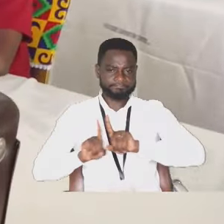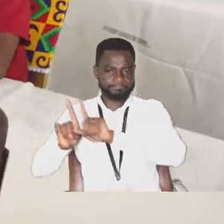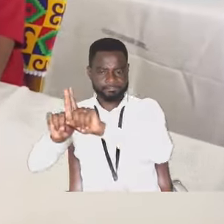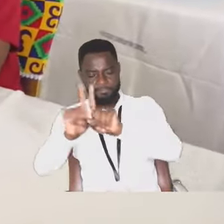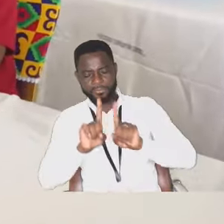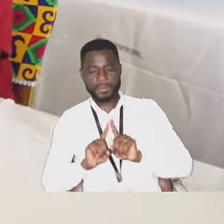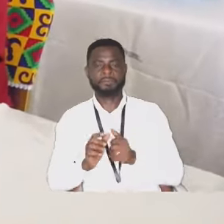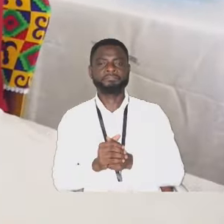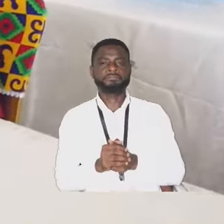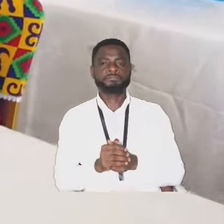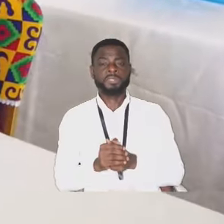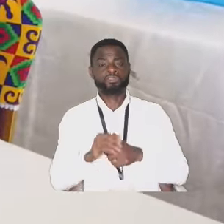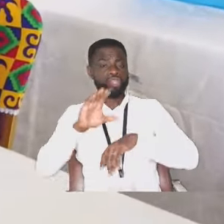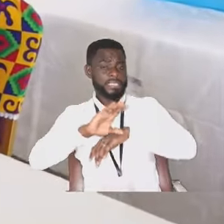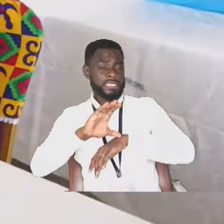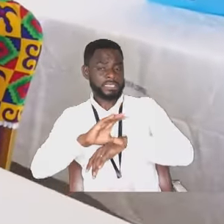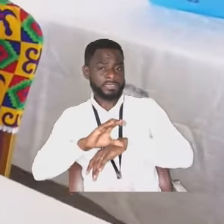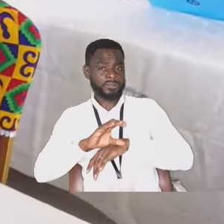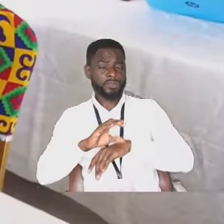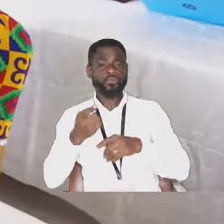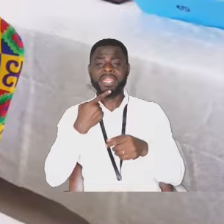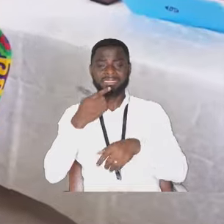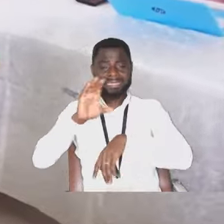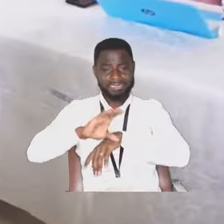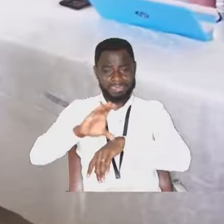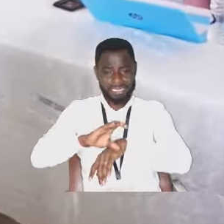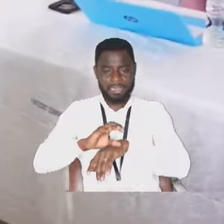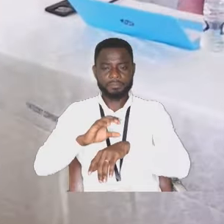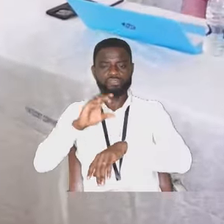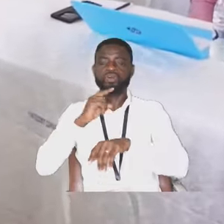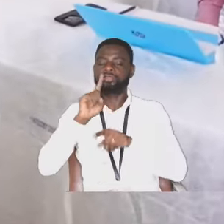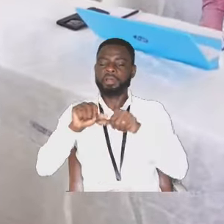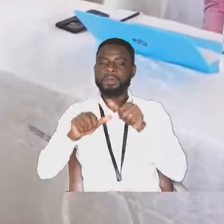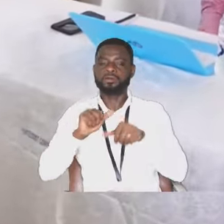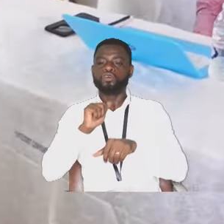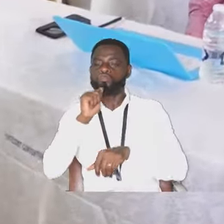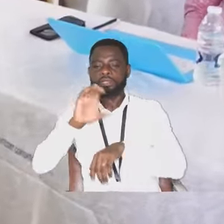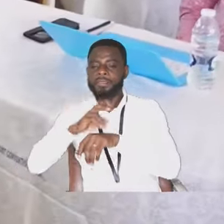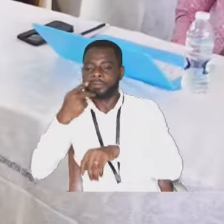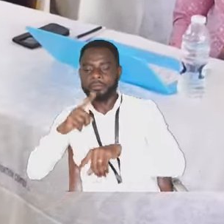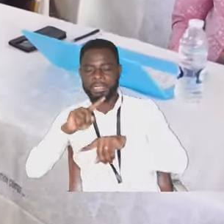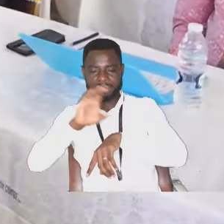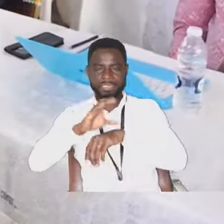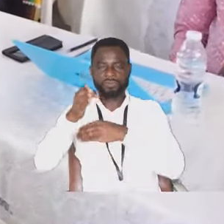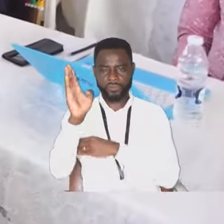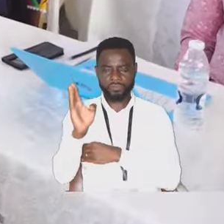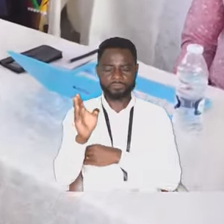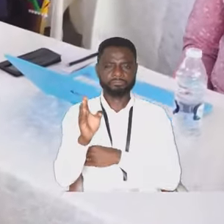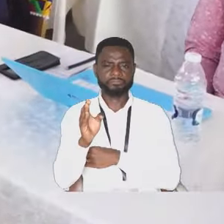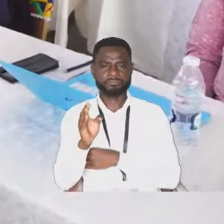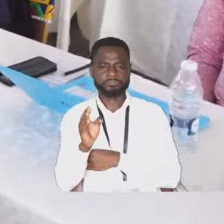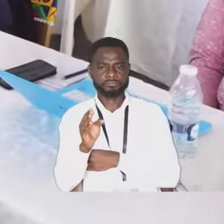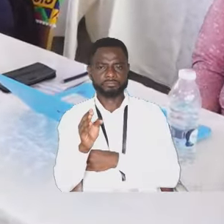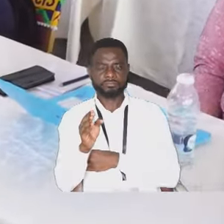So the church, when I say the church, I'm talking about the church of God. should be intentional about this. So we call on all